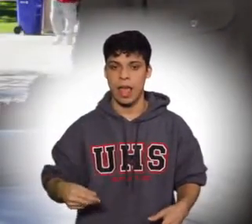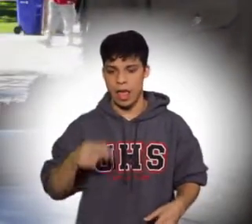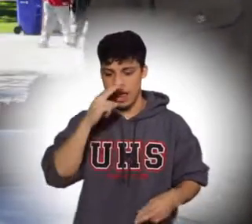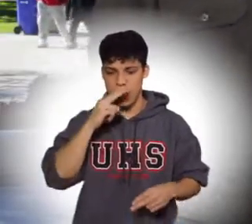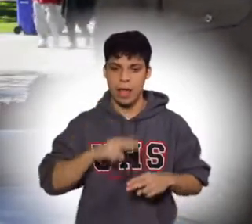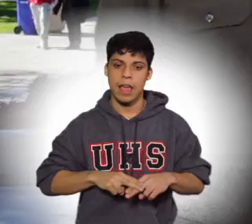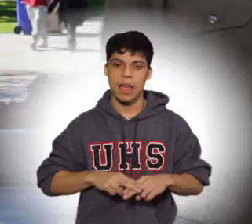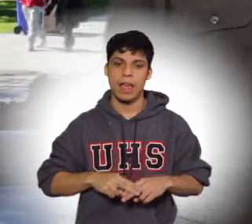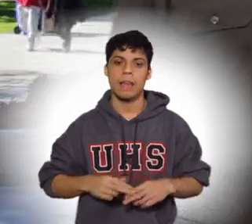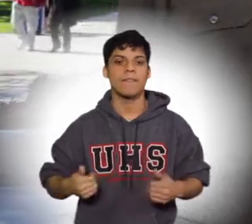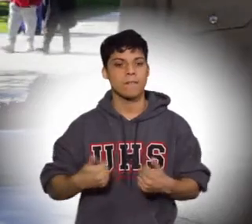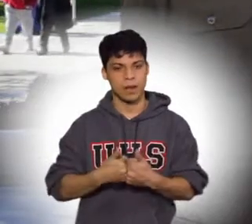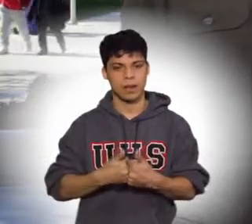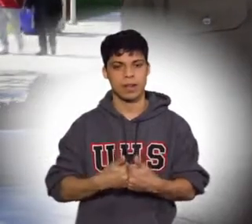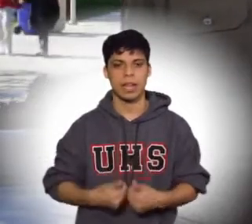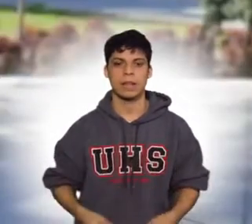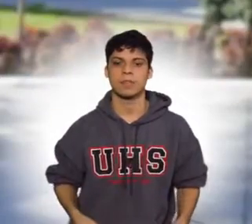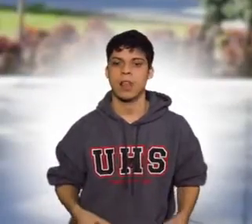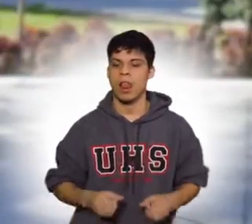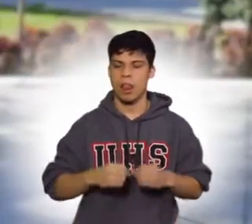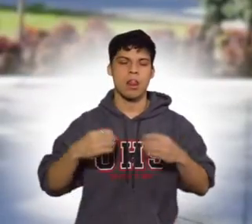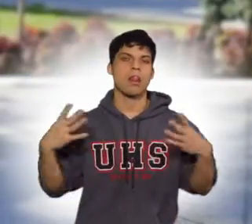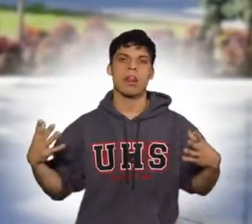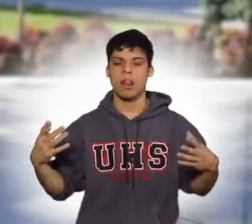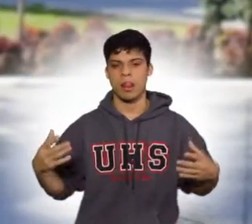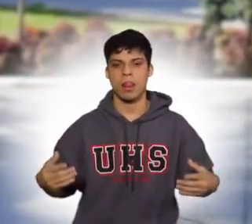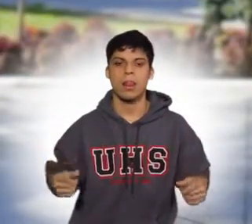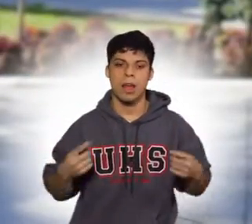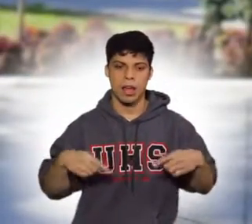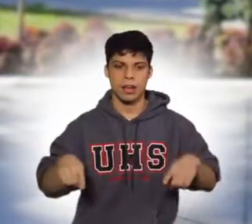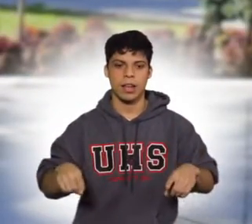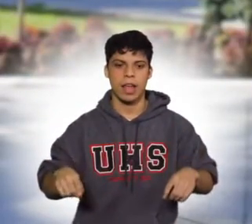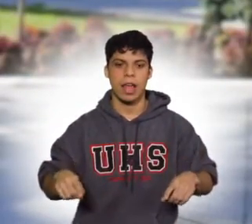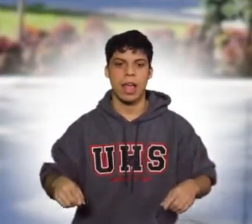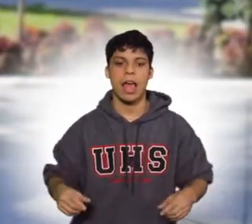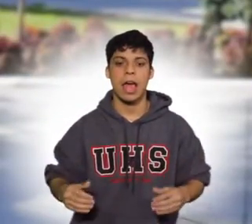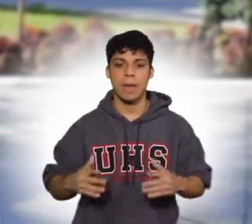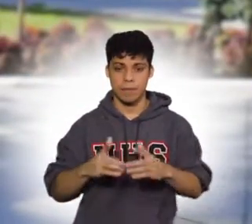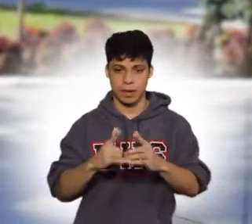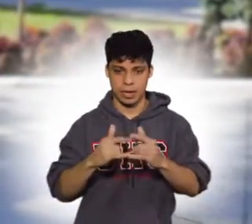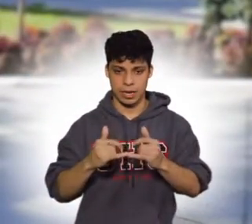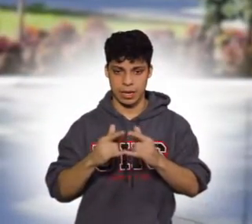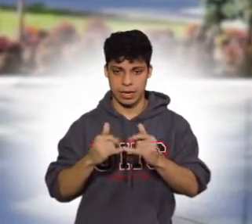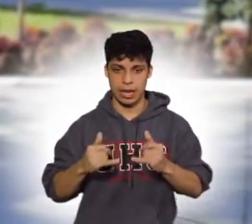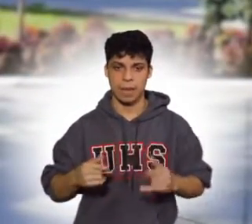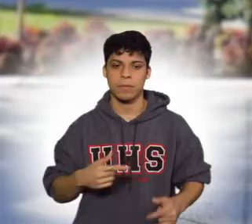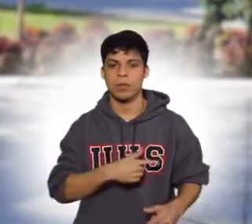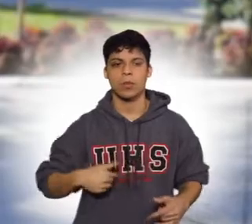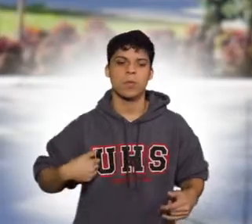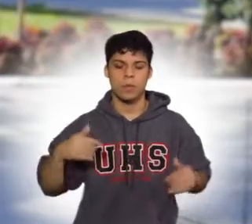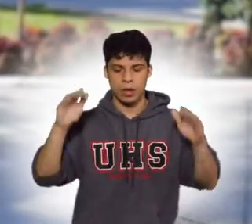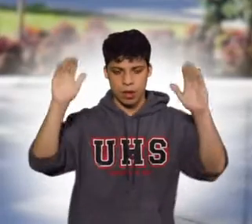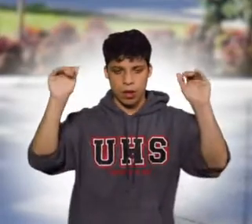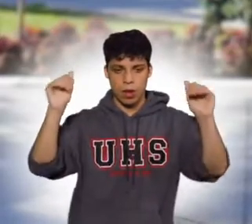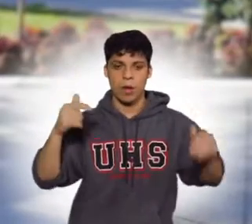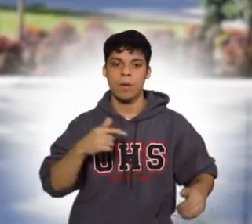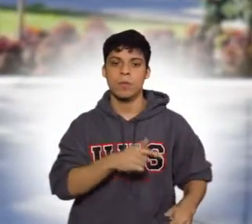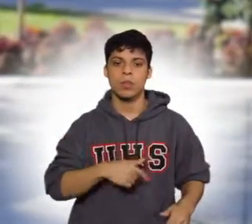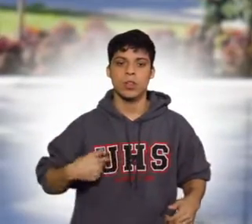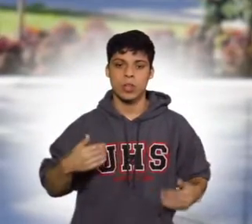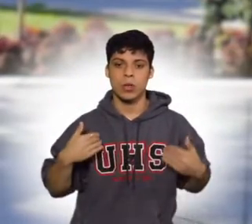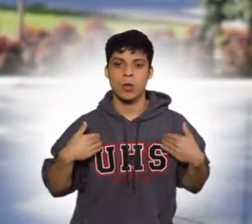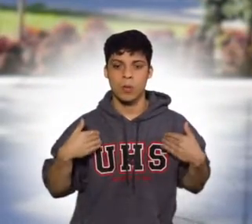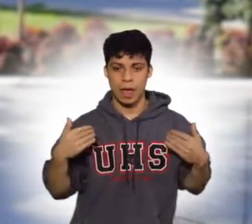that on my calendar. I'll be there. There's a lot happening around campus this week, and we hope your FCC experience is a great